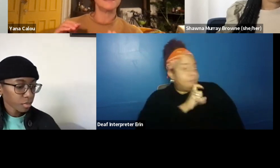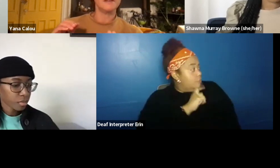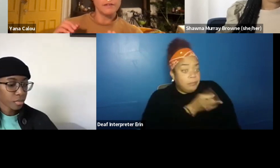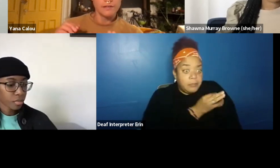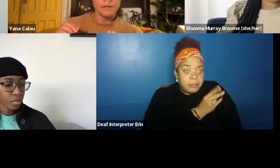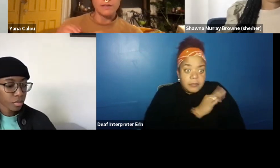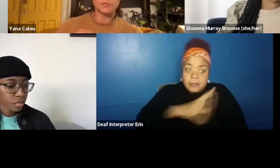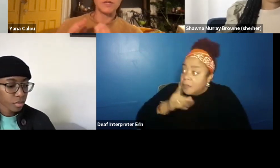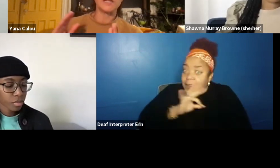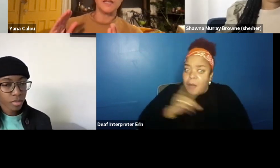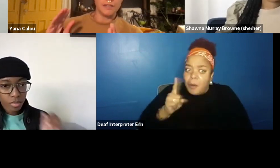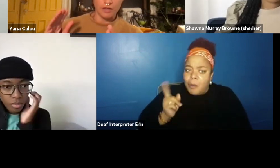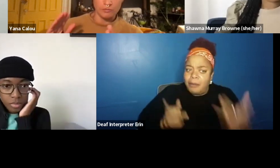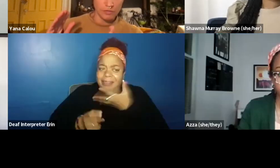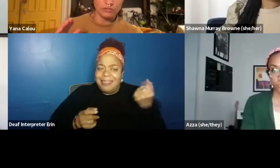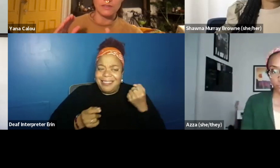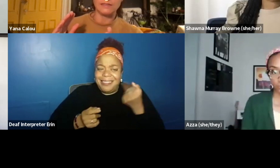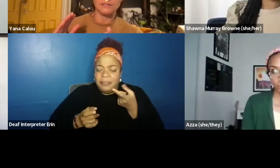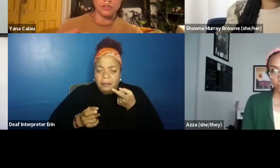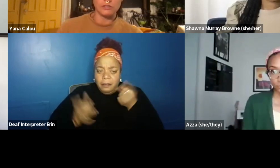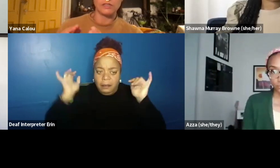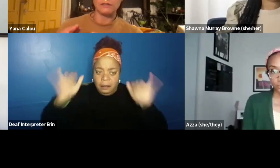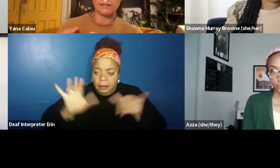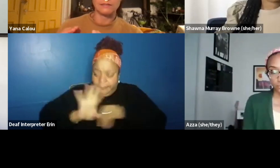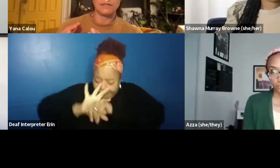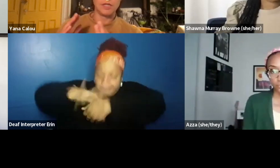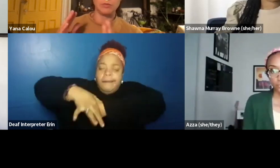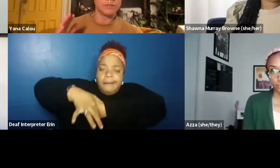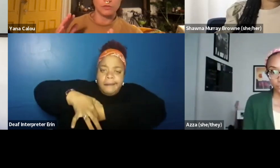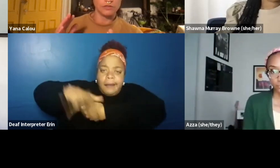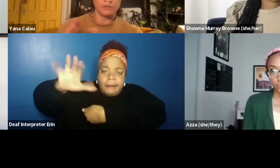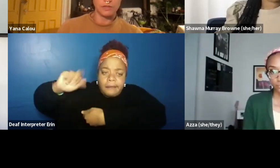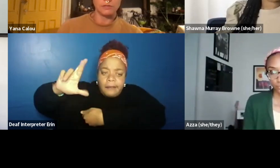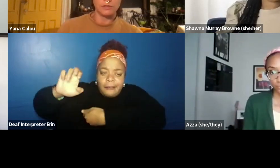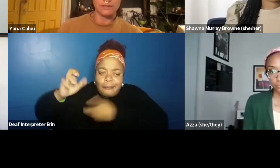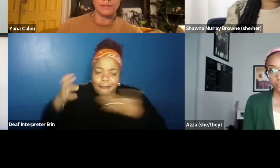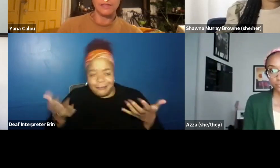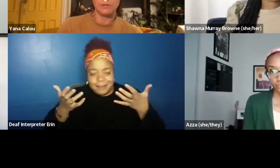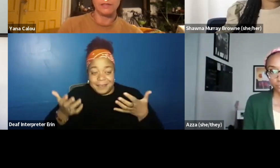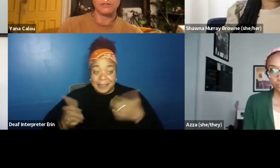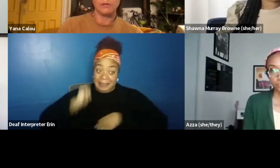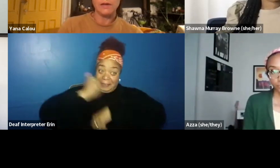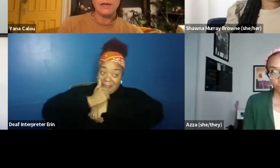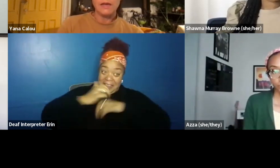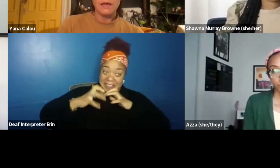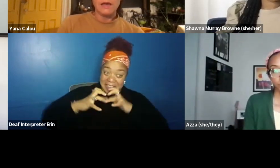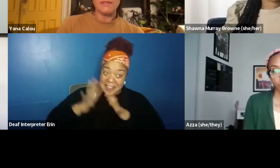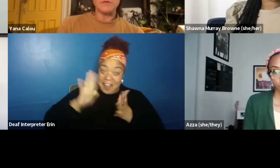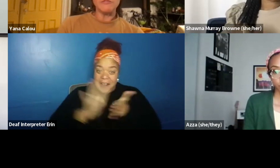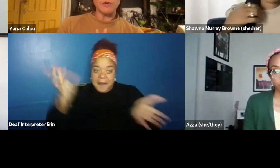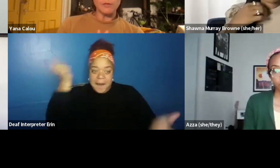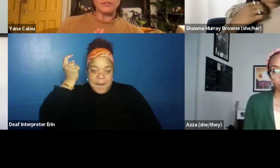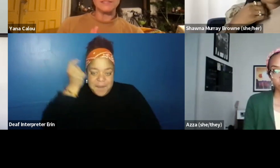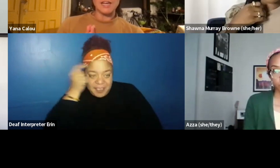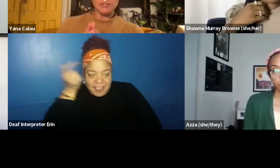forced care that's predicated on racialized and gendered and class and ableist notions of mental illness anyway. So I